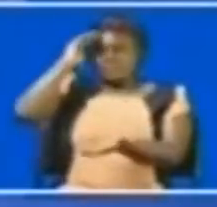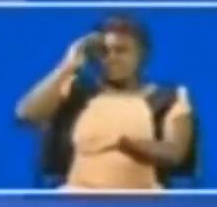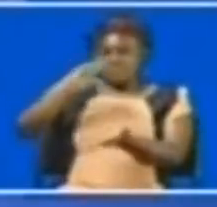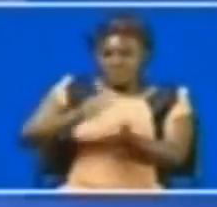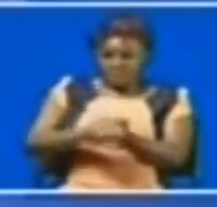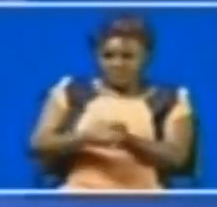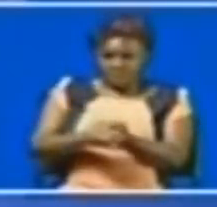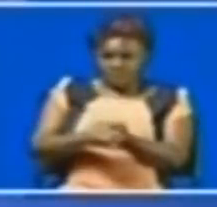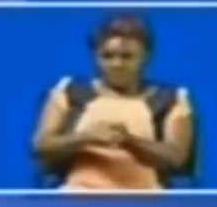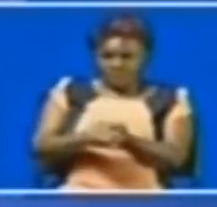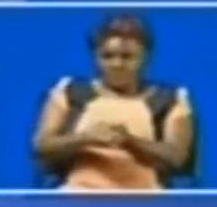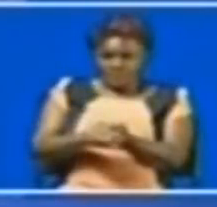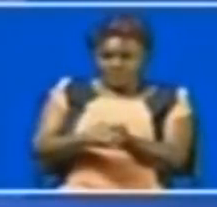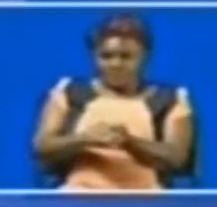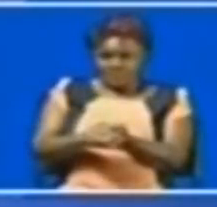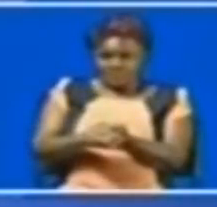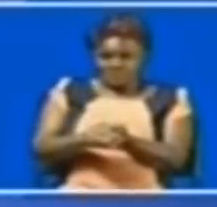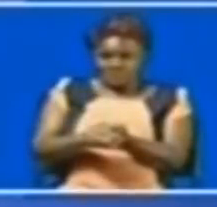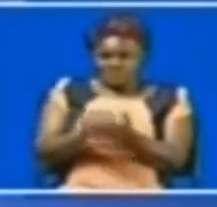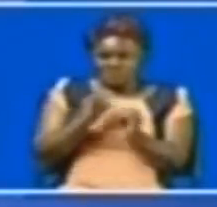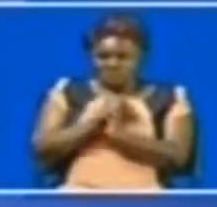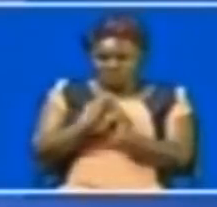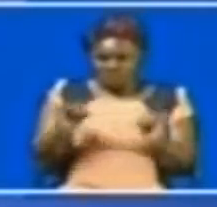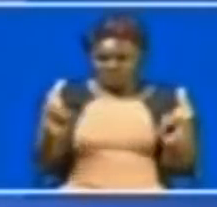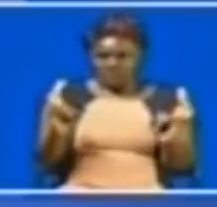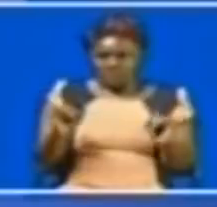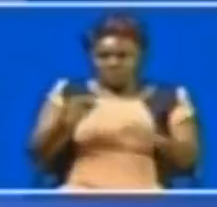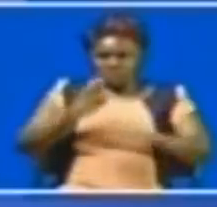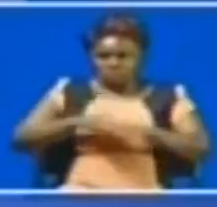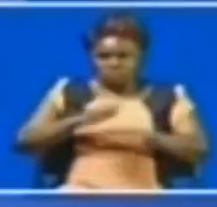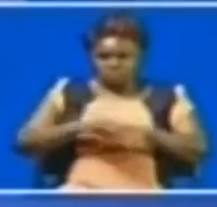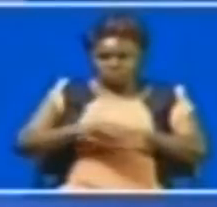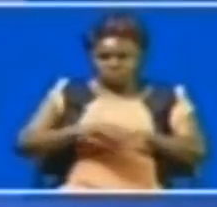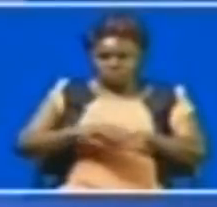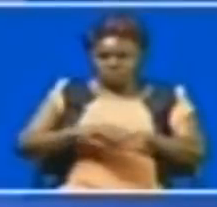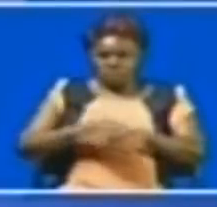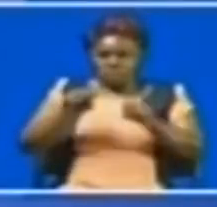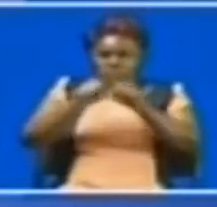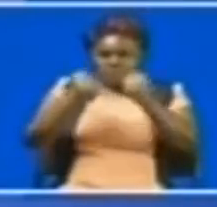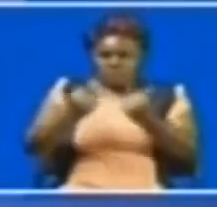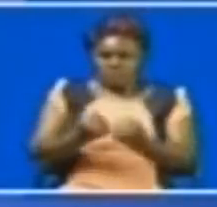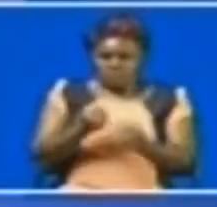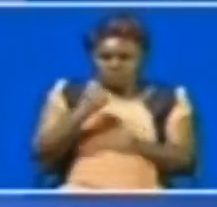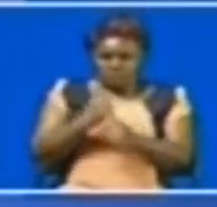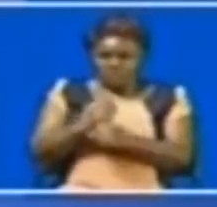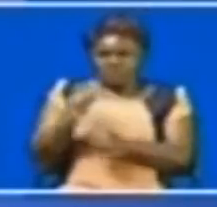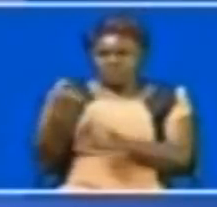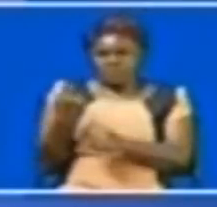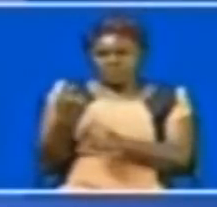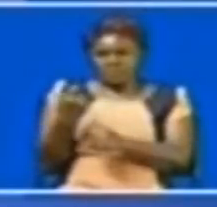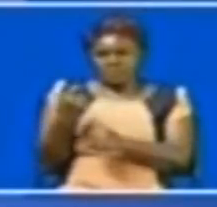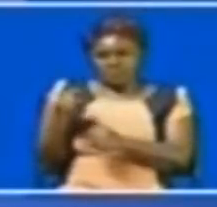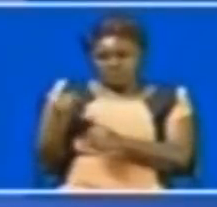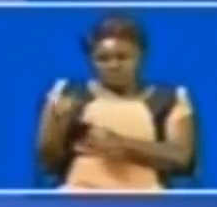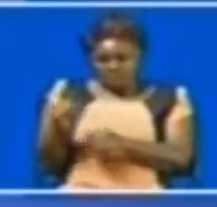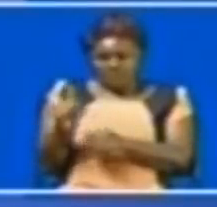believed in a clean, proper system working to deliver to Kenyans. And for that,